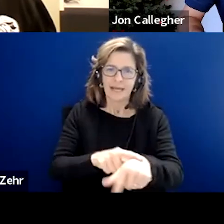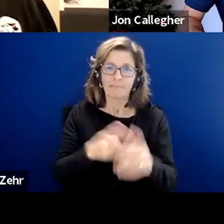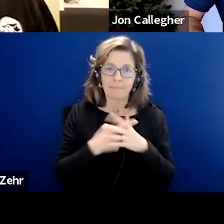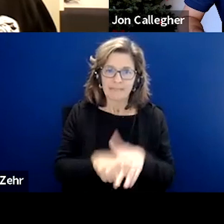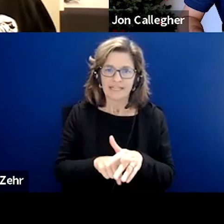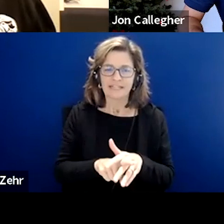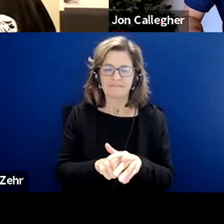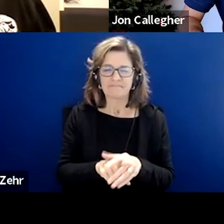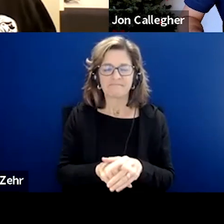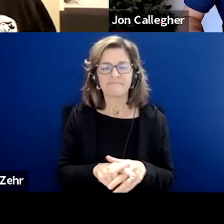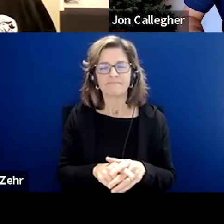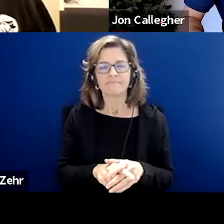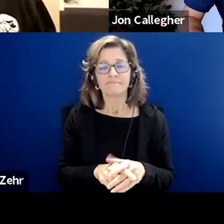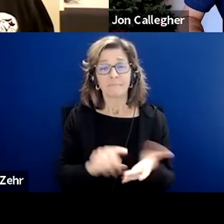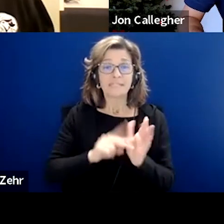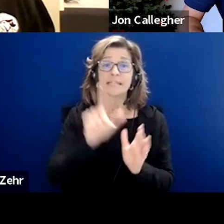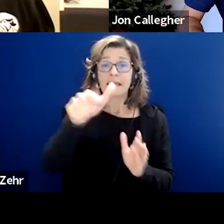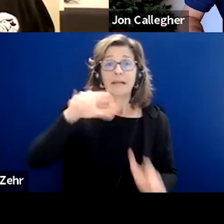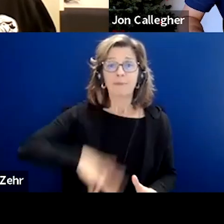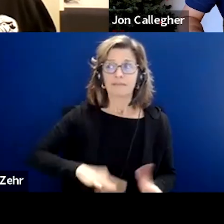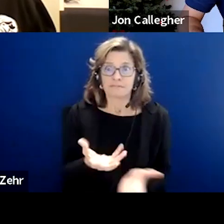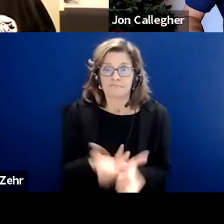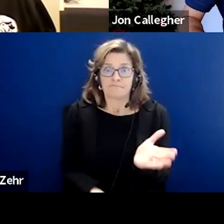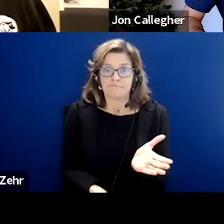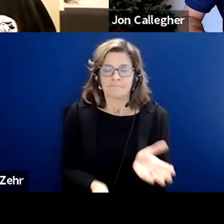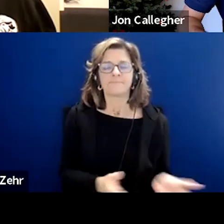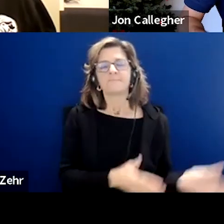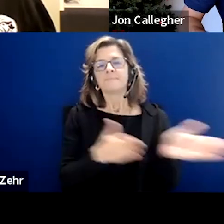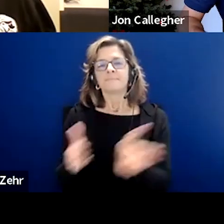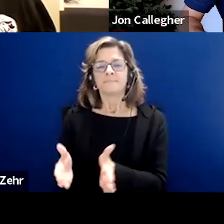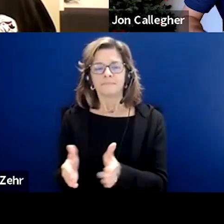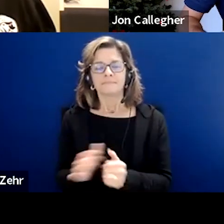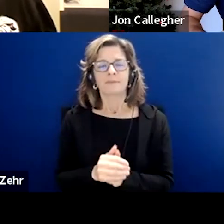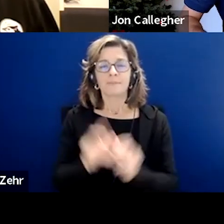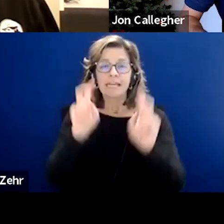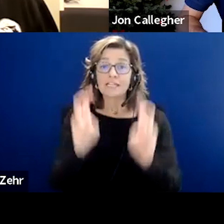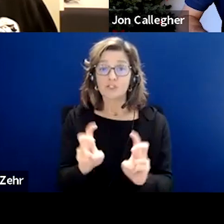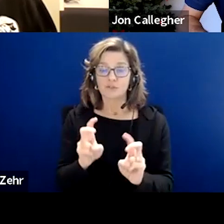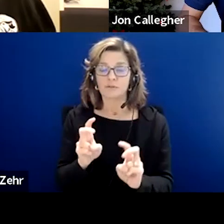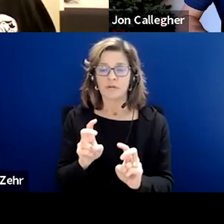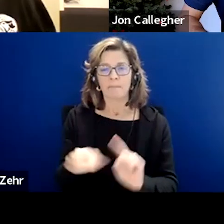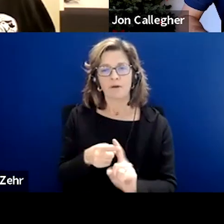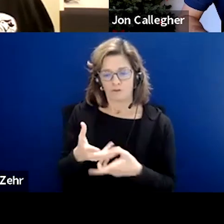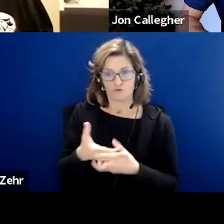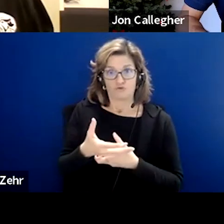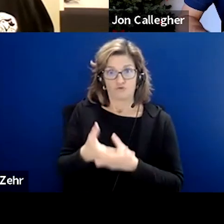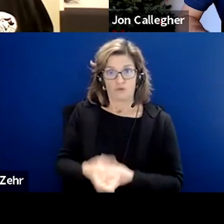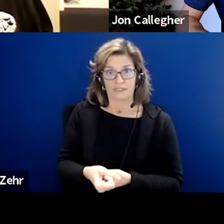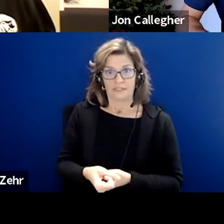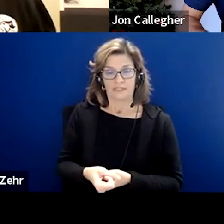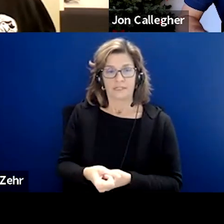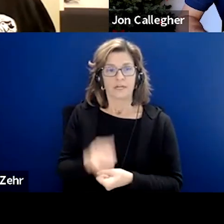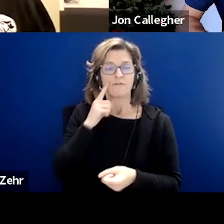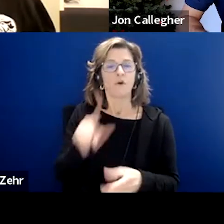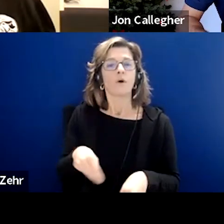And Paul, I'll come to you. Being trusted to deliver on promised work is the most